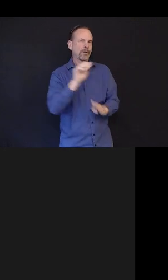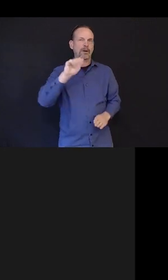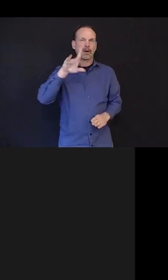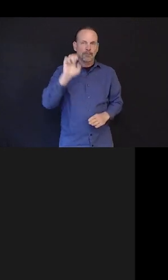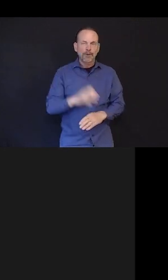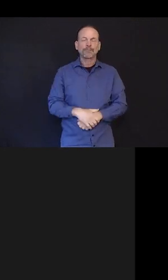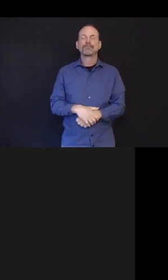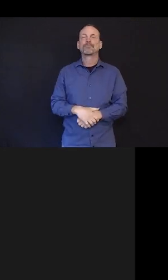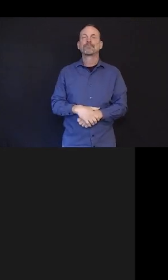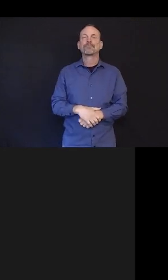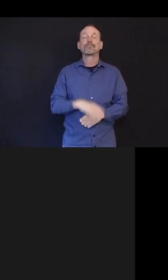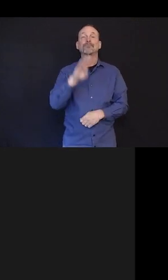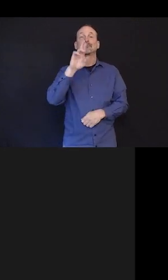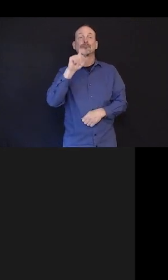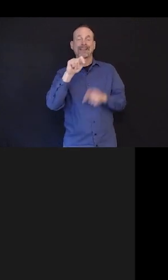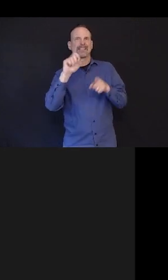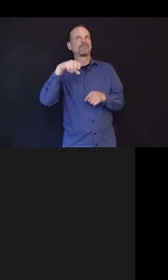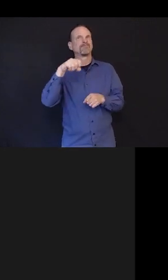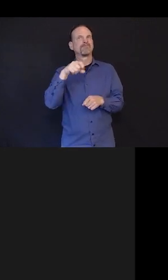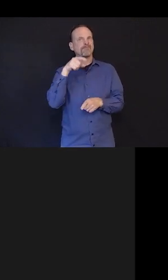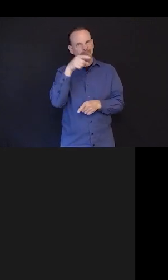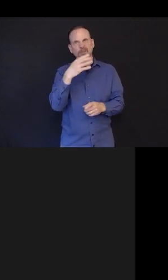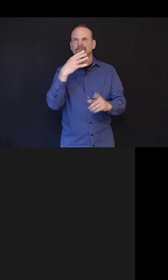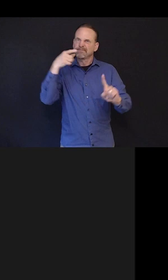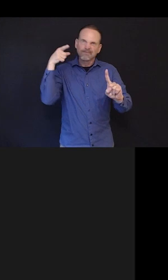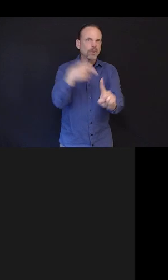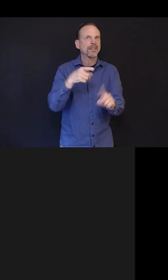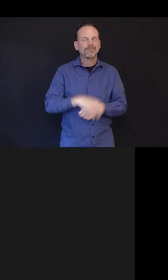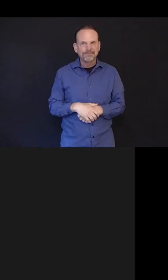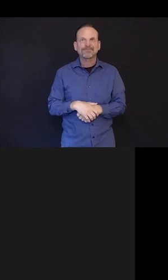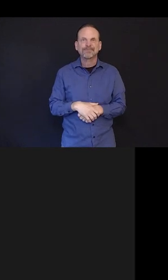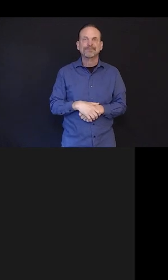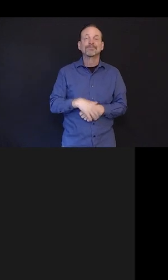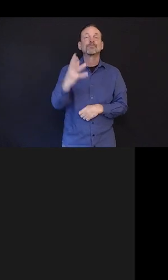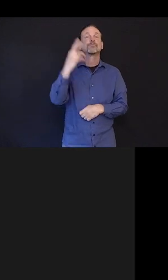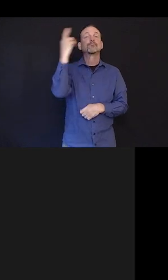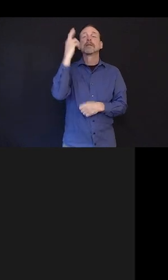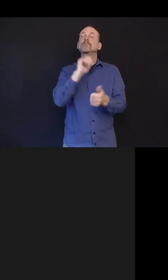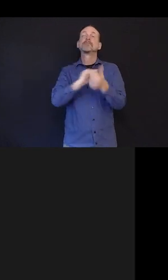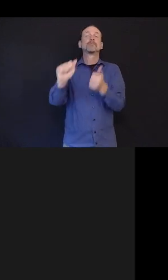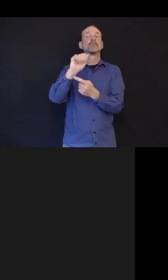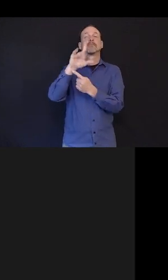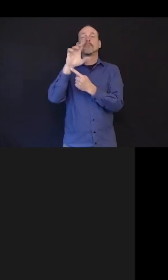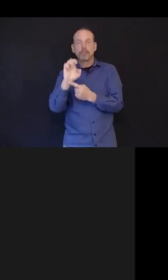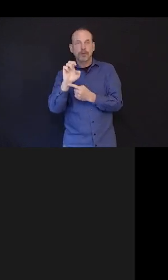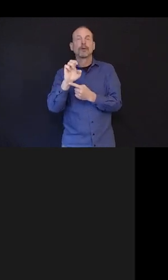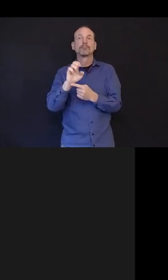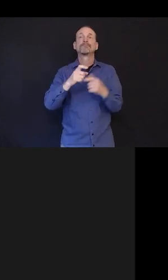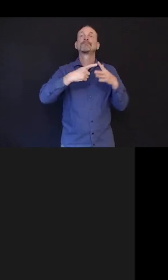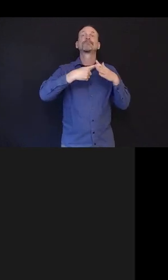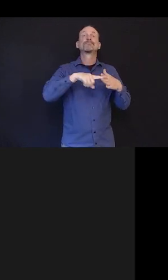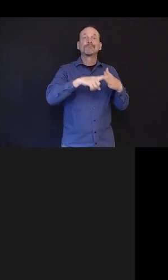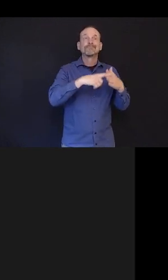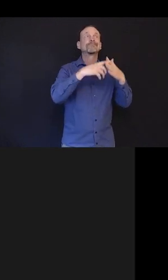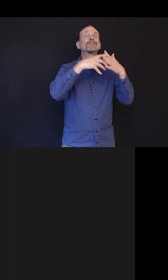their family members and caregivers have been told. And Brent, you kind of hit the nail on the head here. This is why the passage of